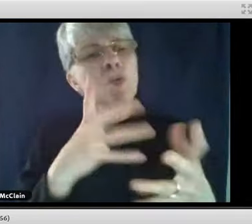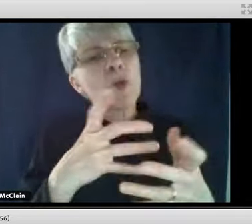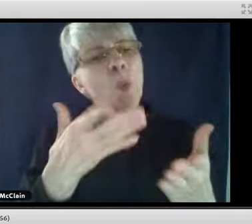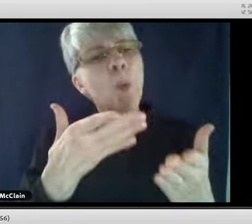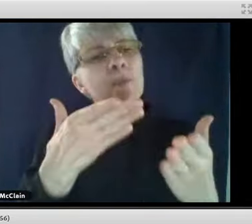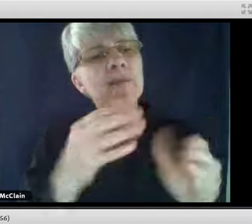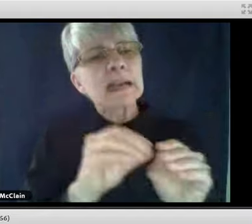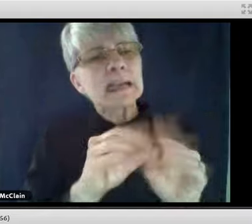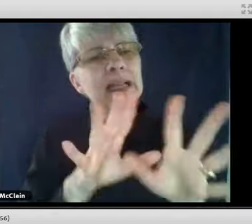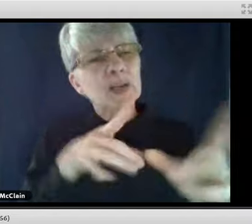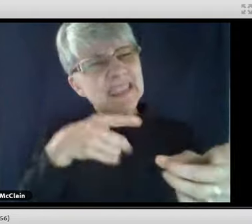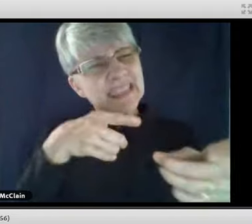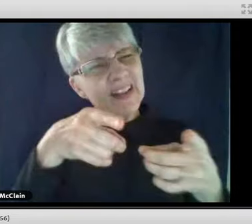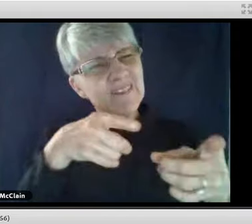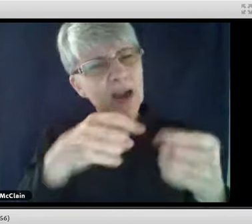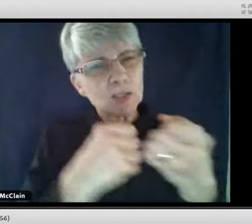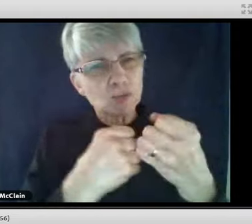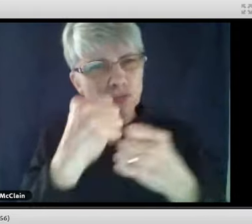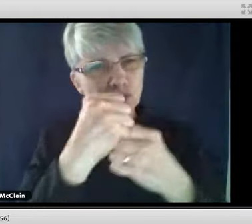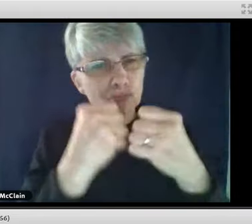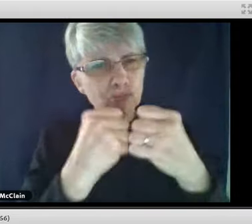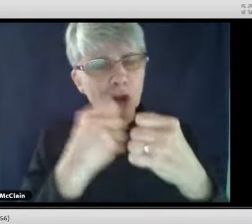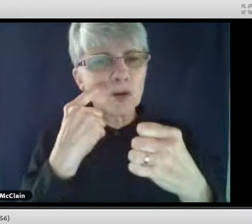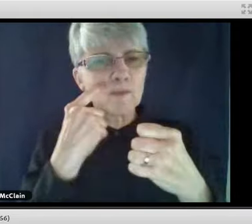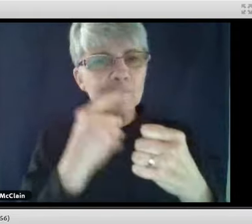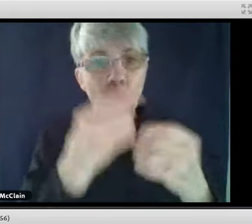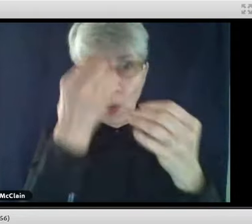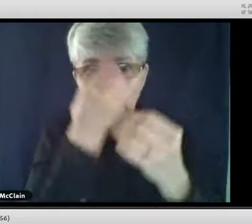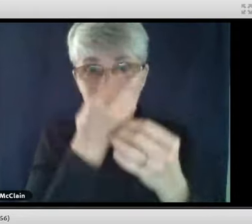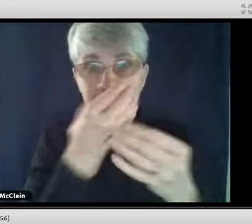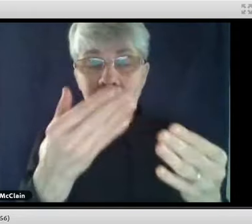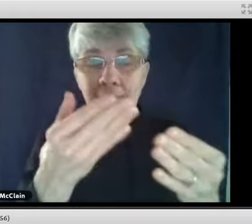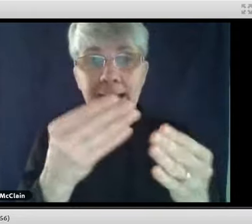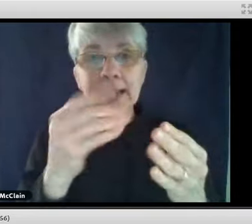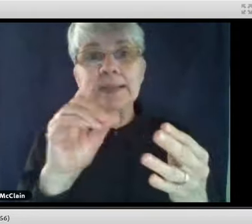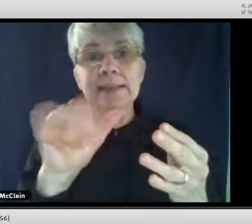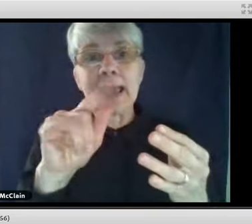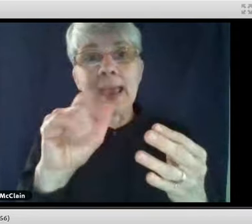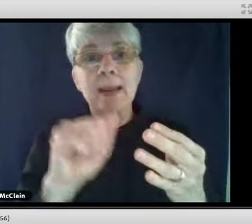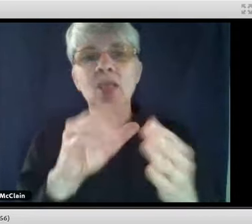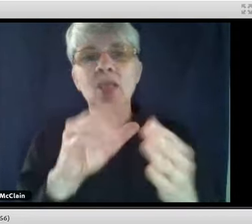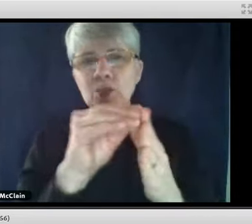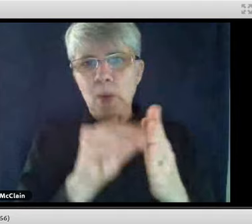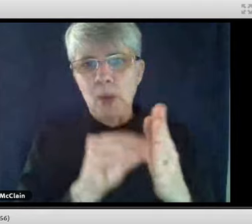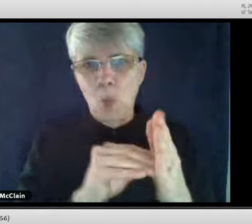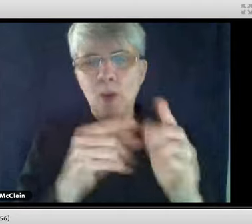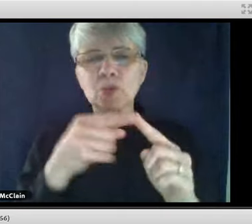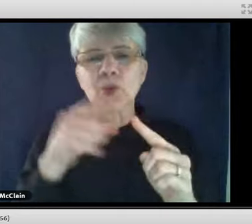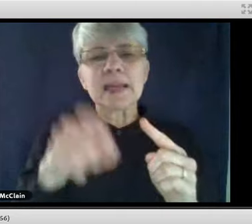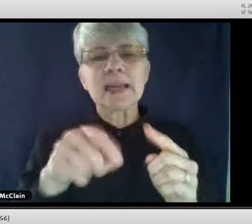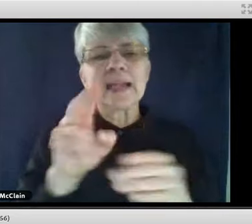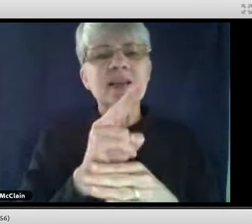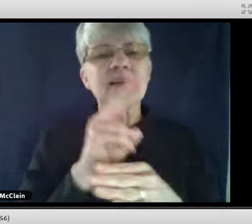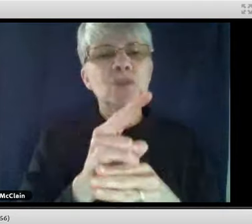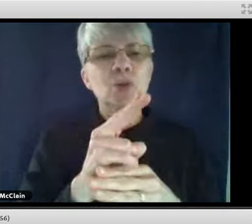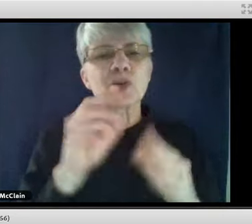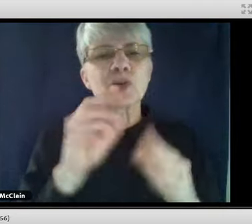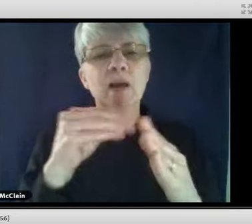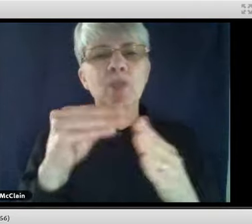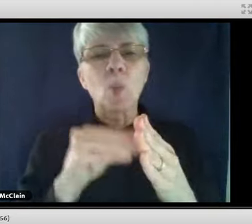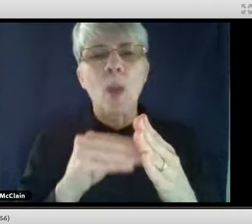a clearly defined, structured framework for relating the data that are recorded in bibliographic data to the needs of users of those records.